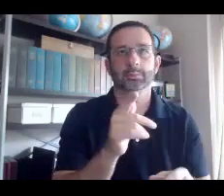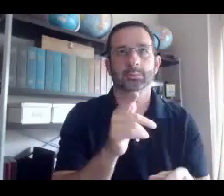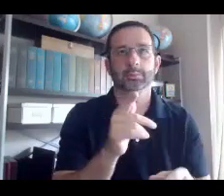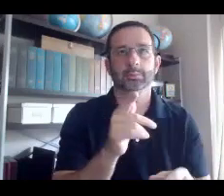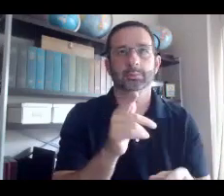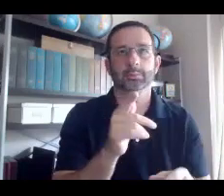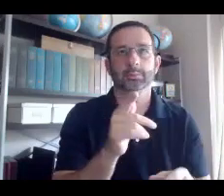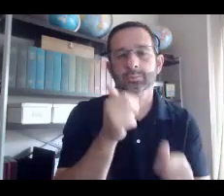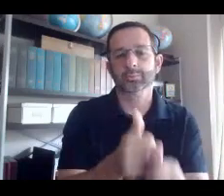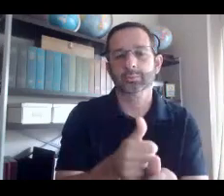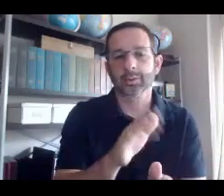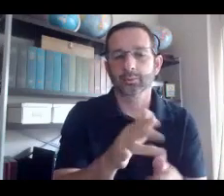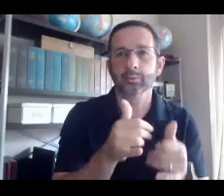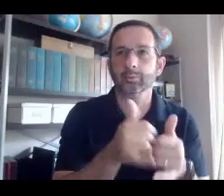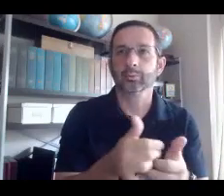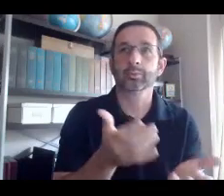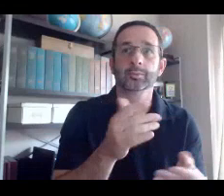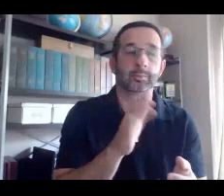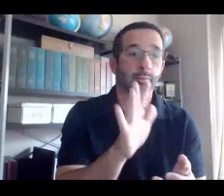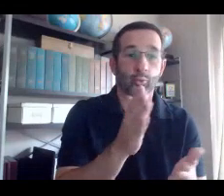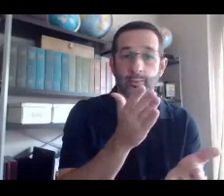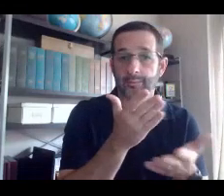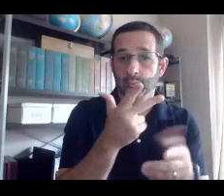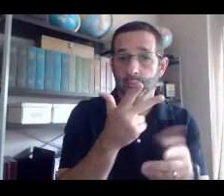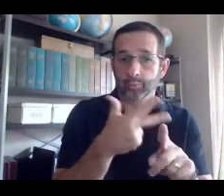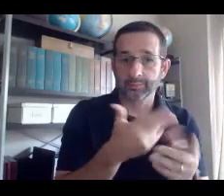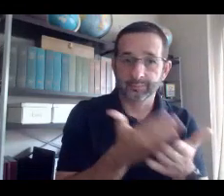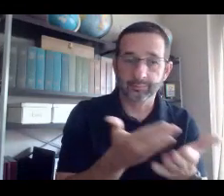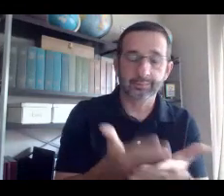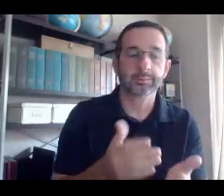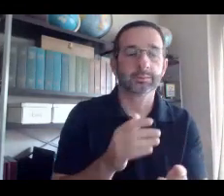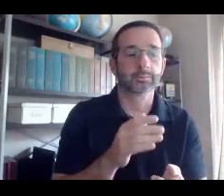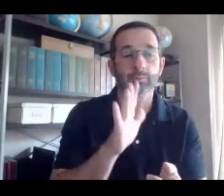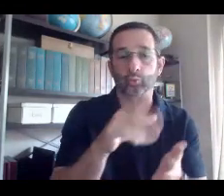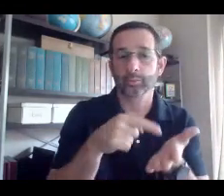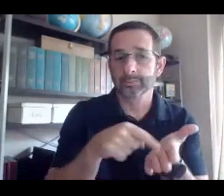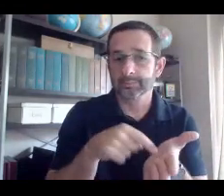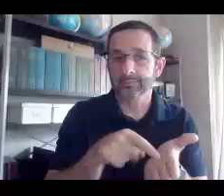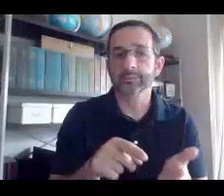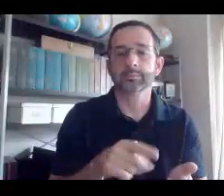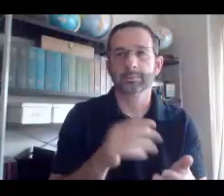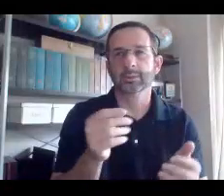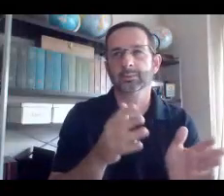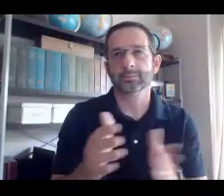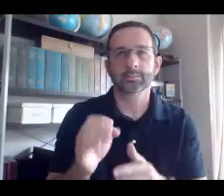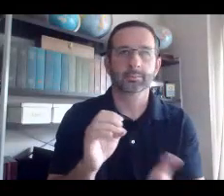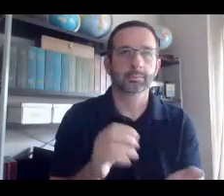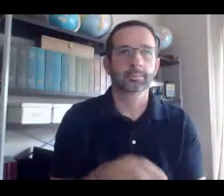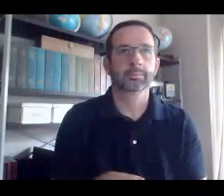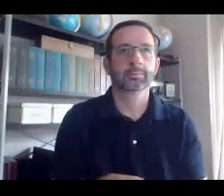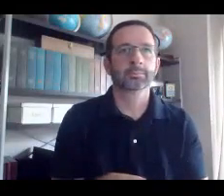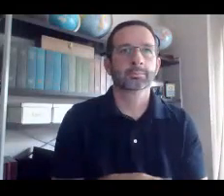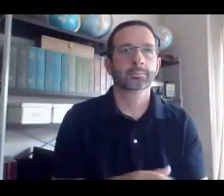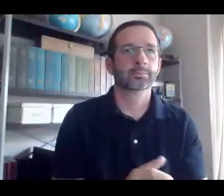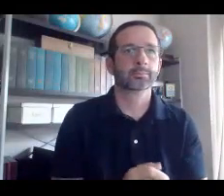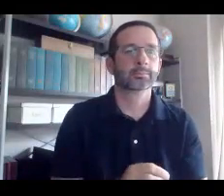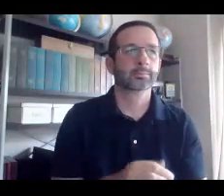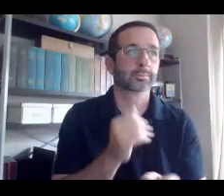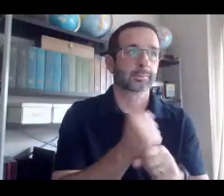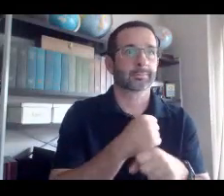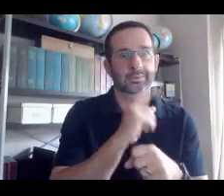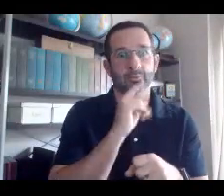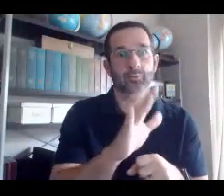button. And then when you click that button, it'll show you your award, your quarterly verification, as well as